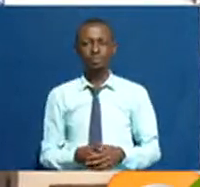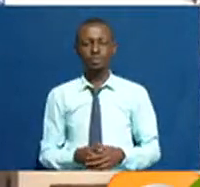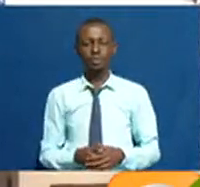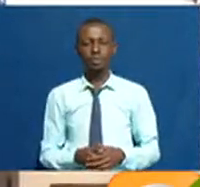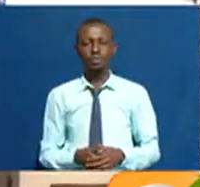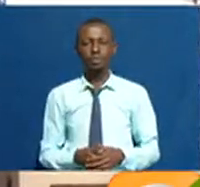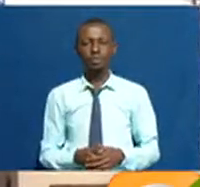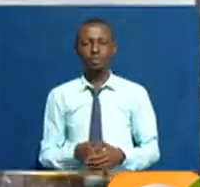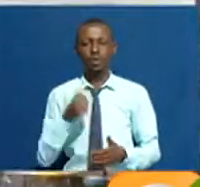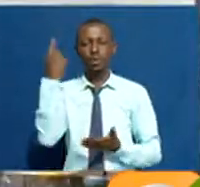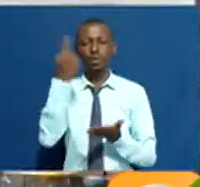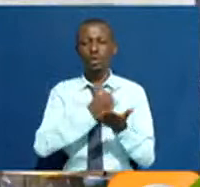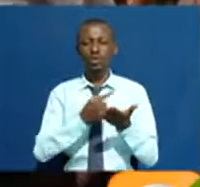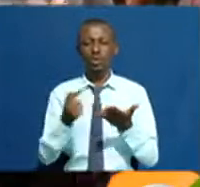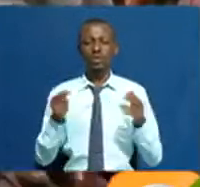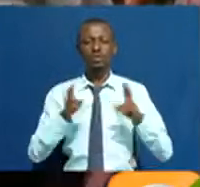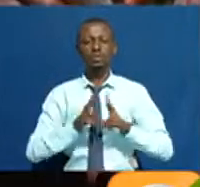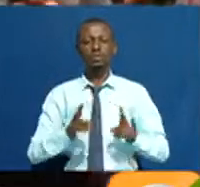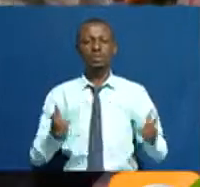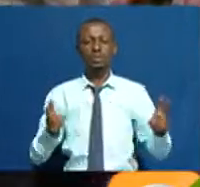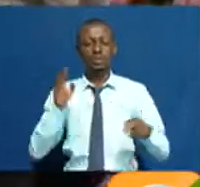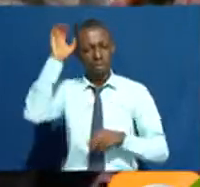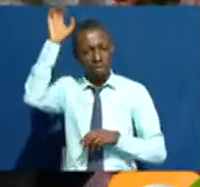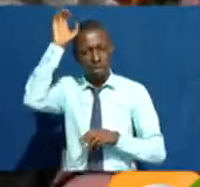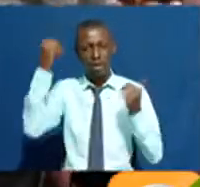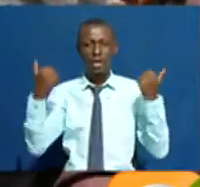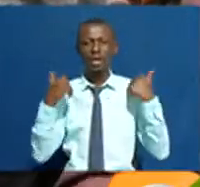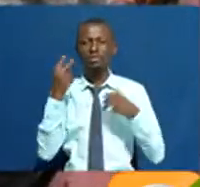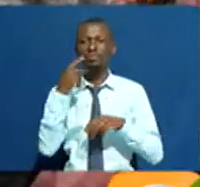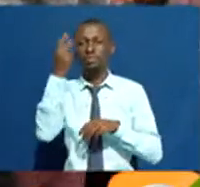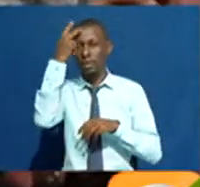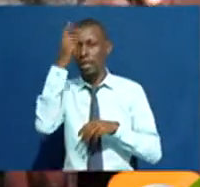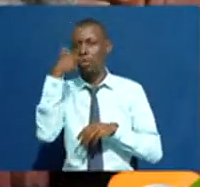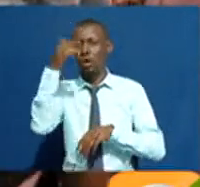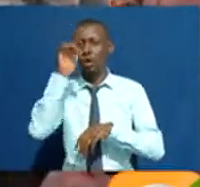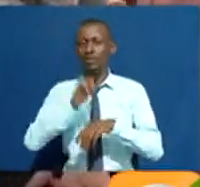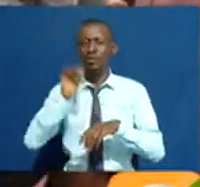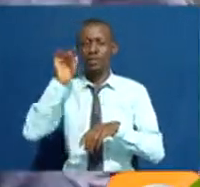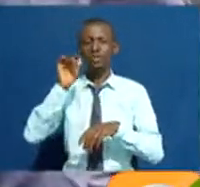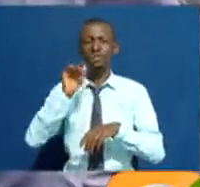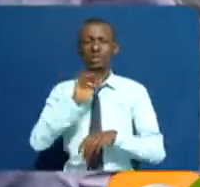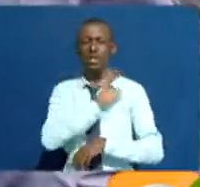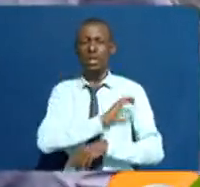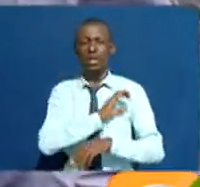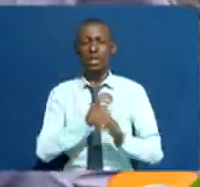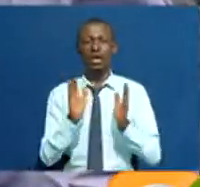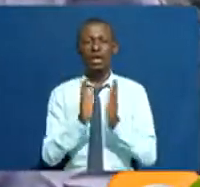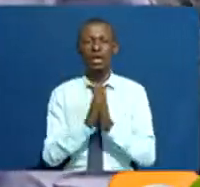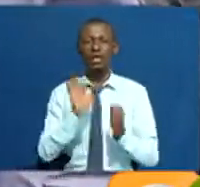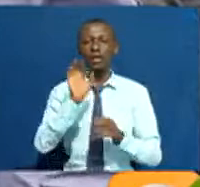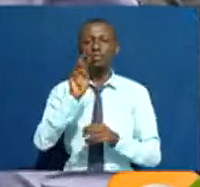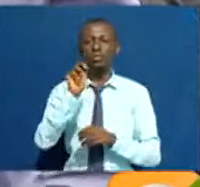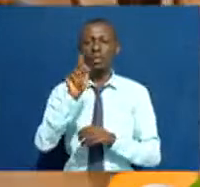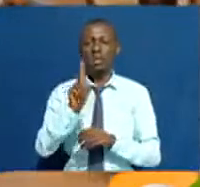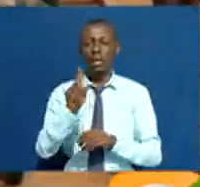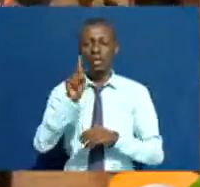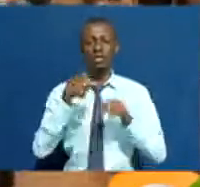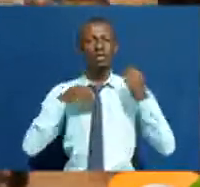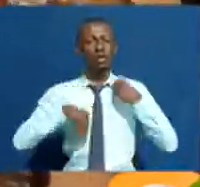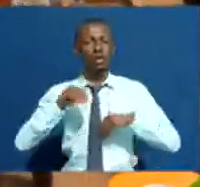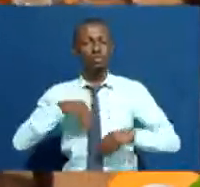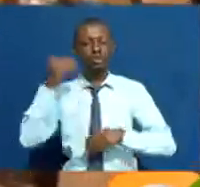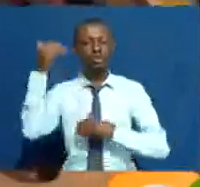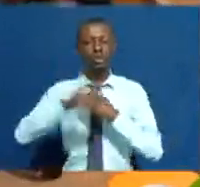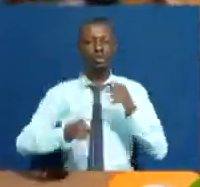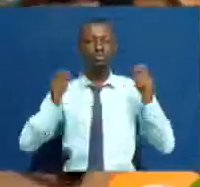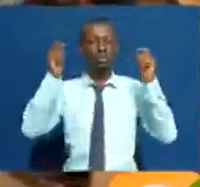After a week of calm in Eldoret, after Uasin Gishu parents who were affected by the Finland and Canada scholarship fiasco called off street